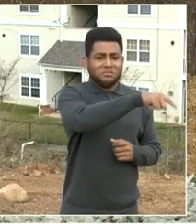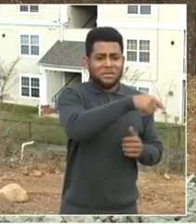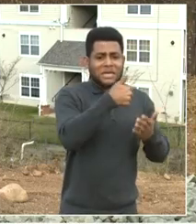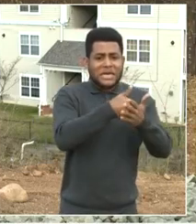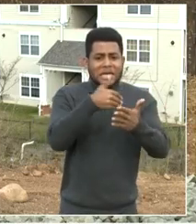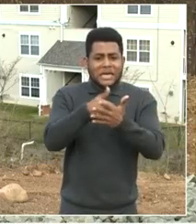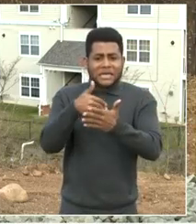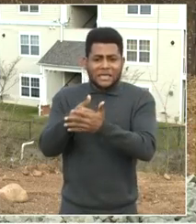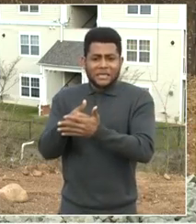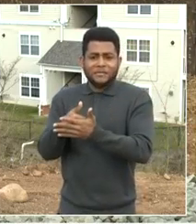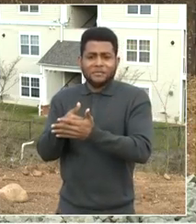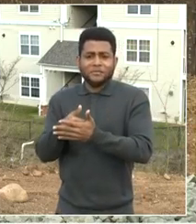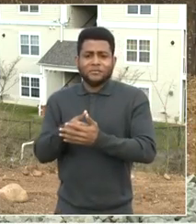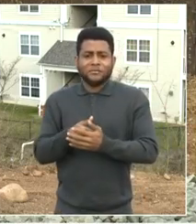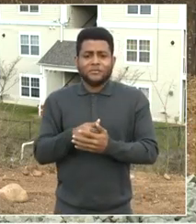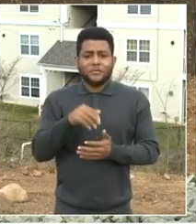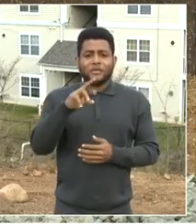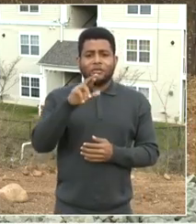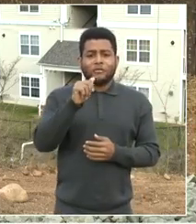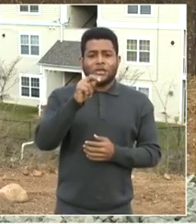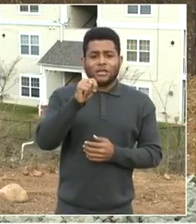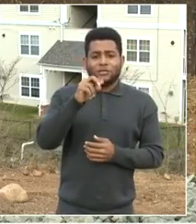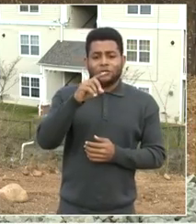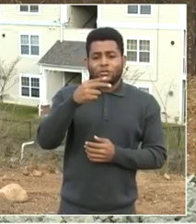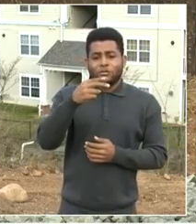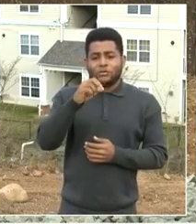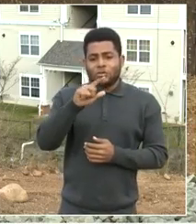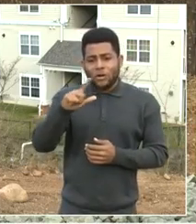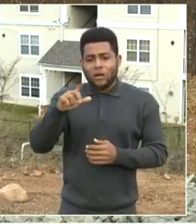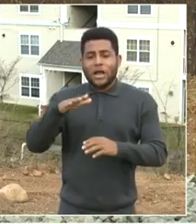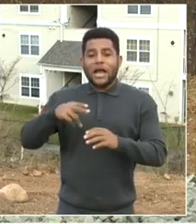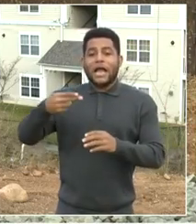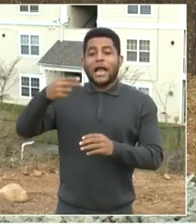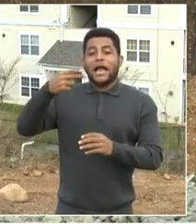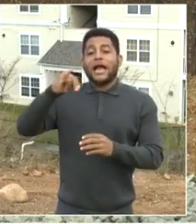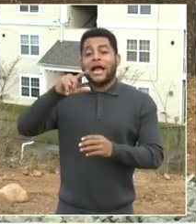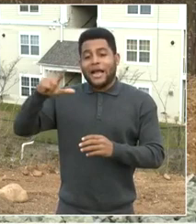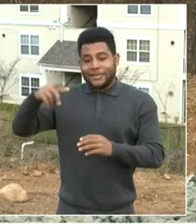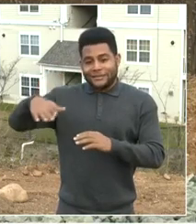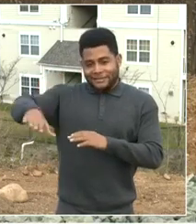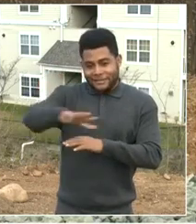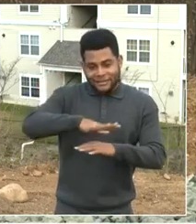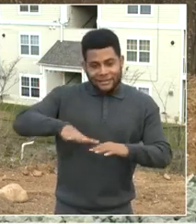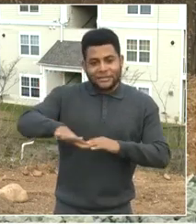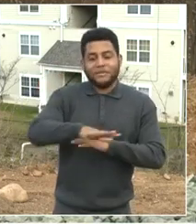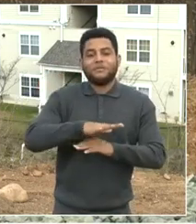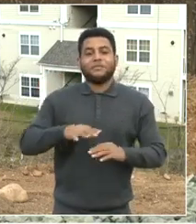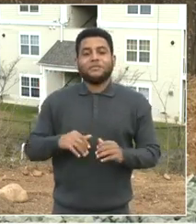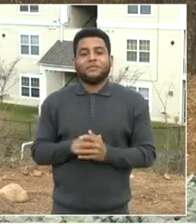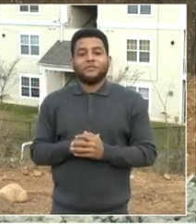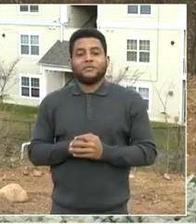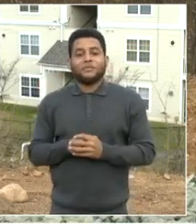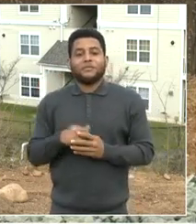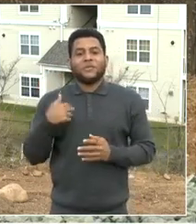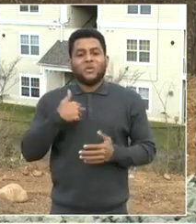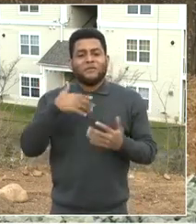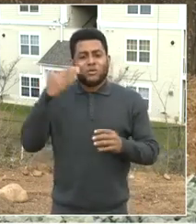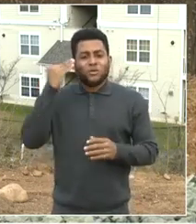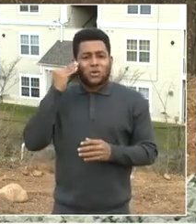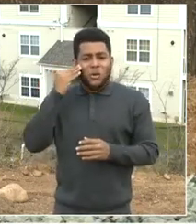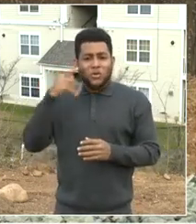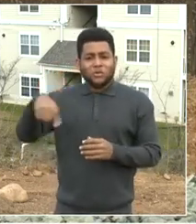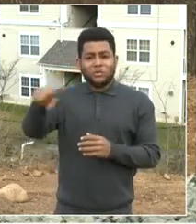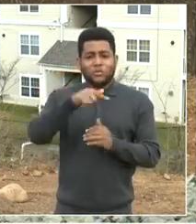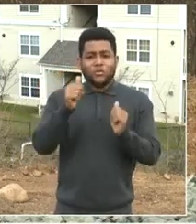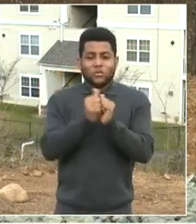28th Place in Randall Highlands, and now today's project at Skyland. We know what we're getting, and that's quality, and a partner that is